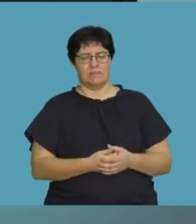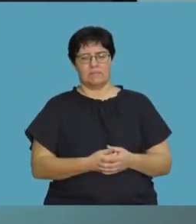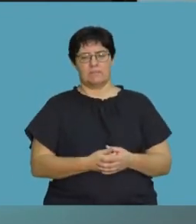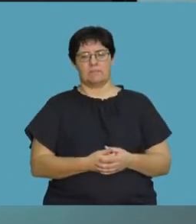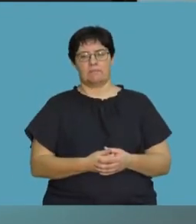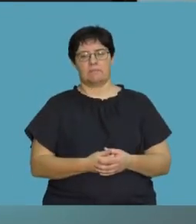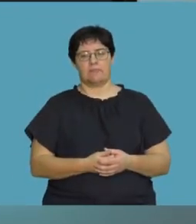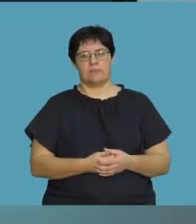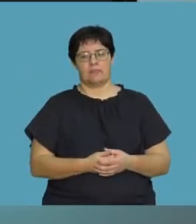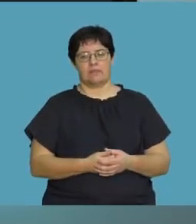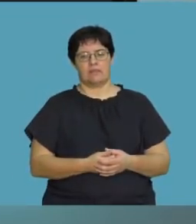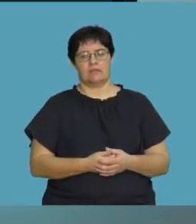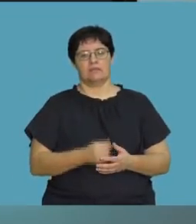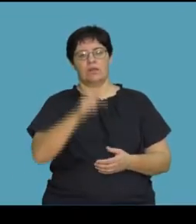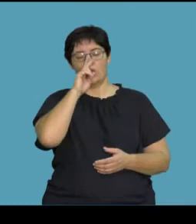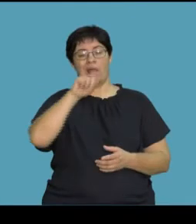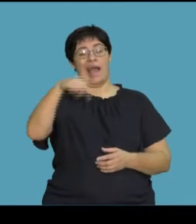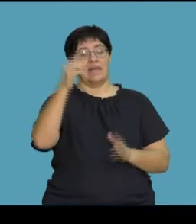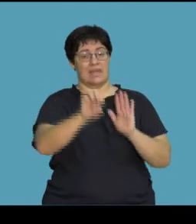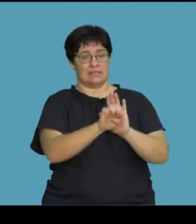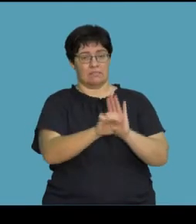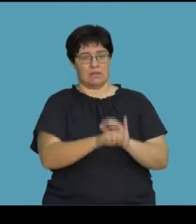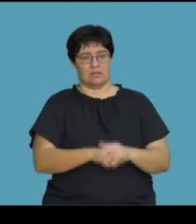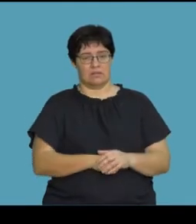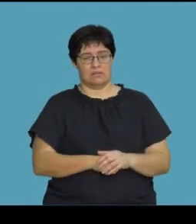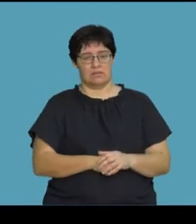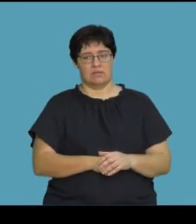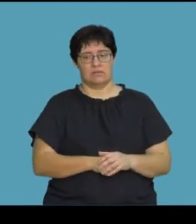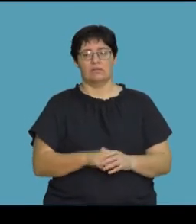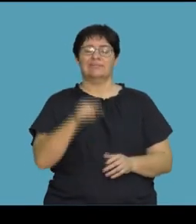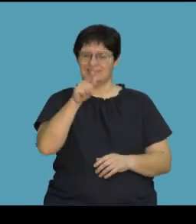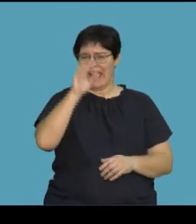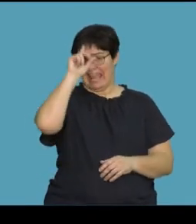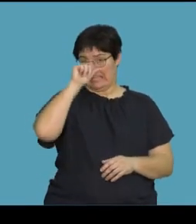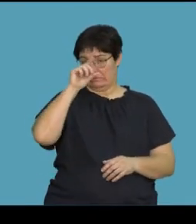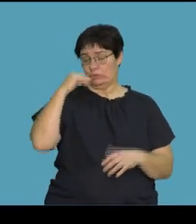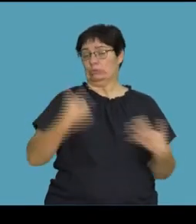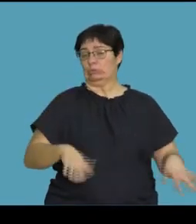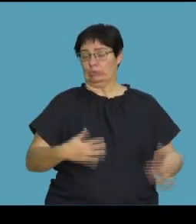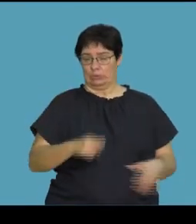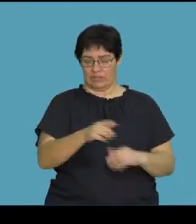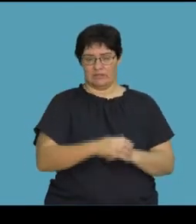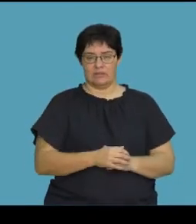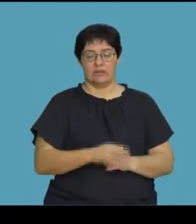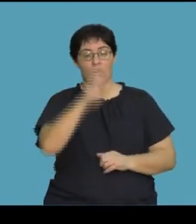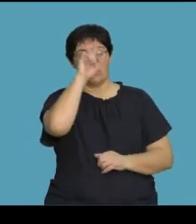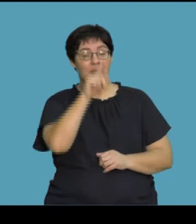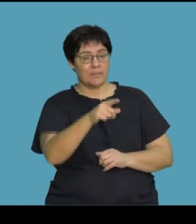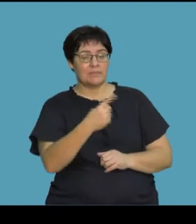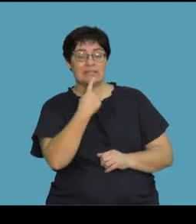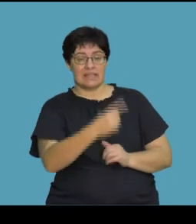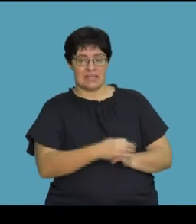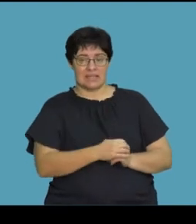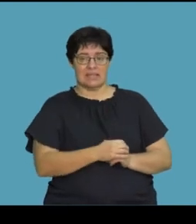that clearly, please. Let's look at another example here. So this is an interesting one again.